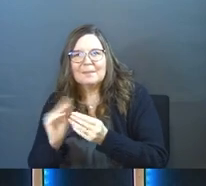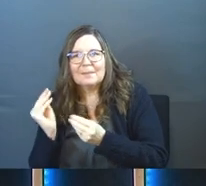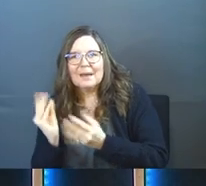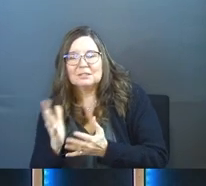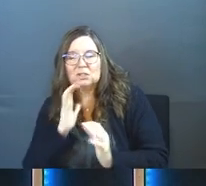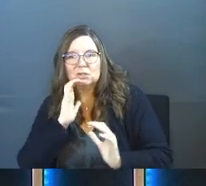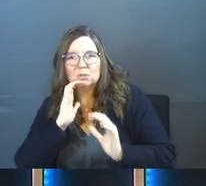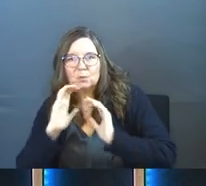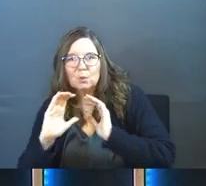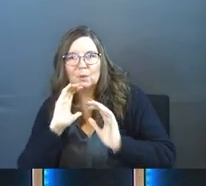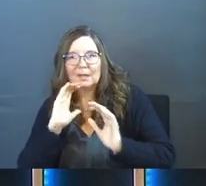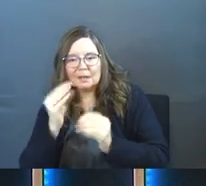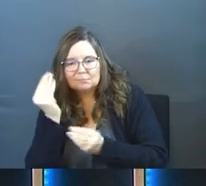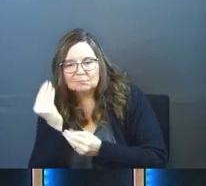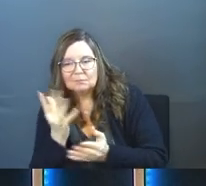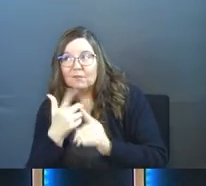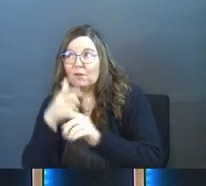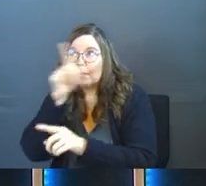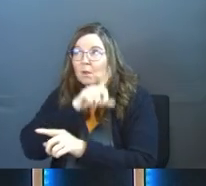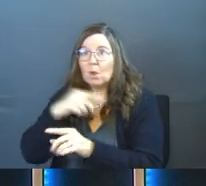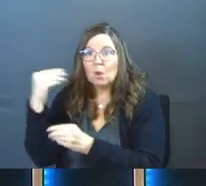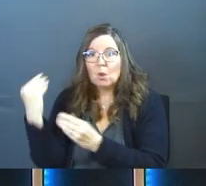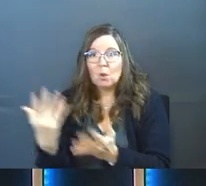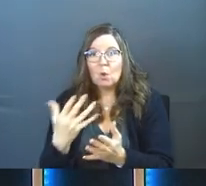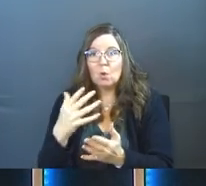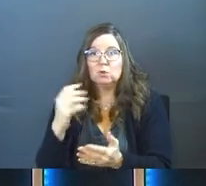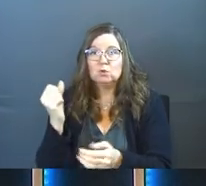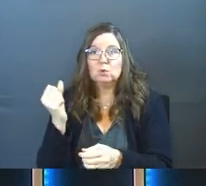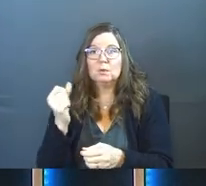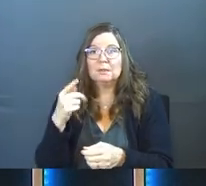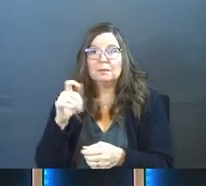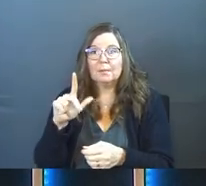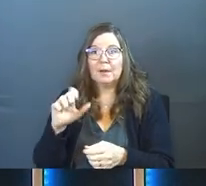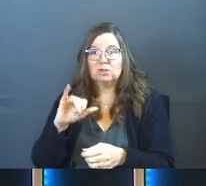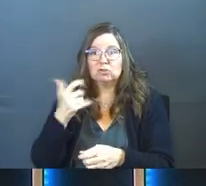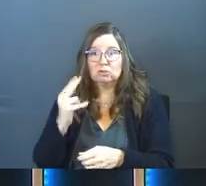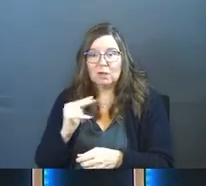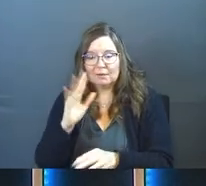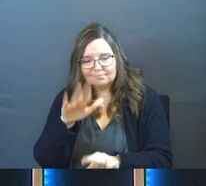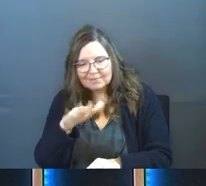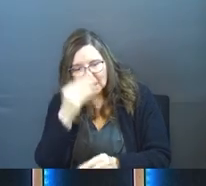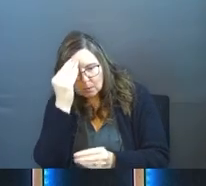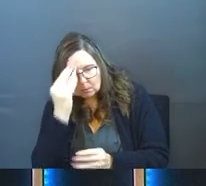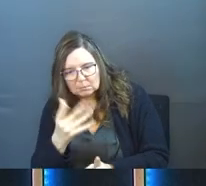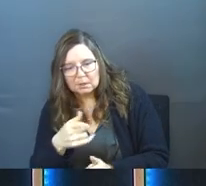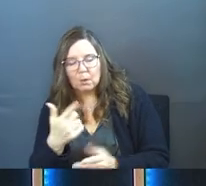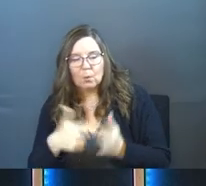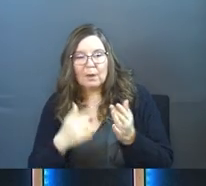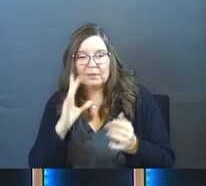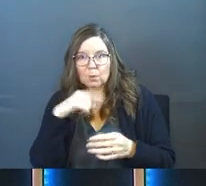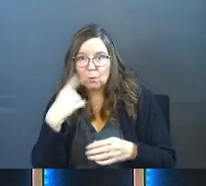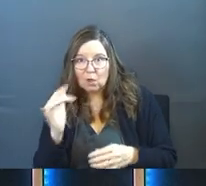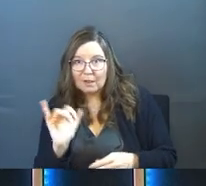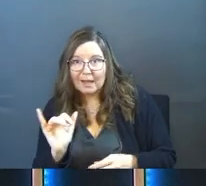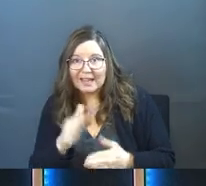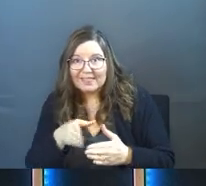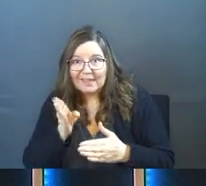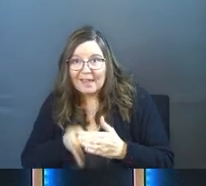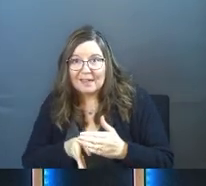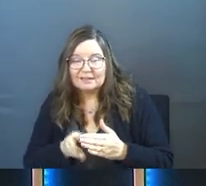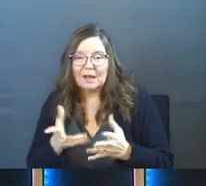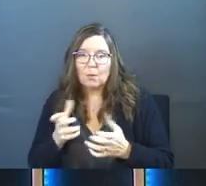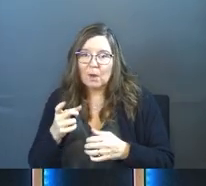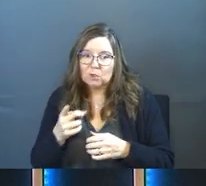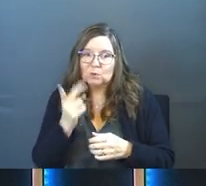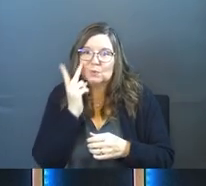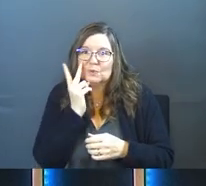It is communication from the Lord to the Apostle John saying, hey, I want you to know what this is going to look like at the end. I